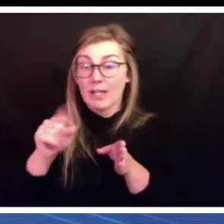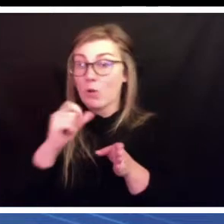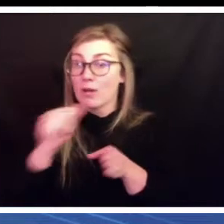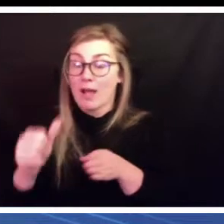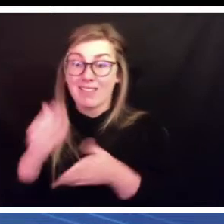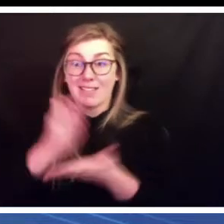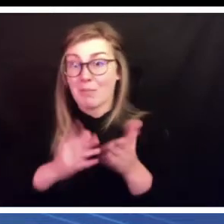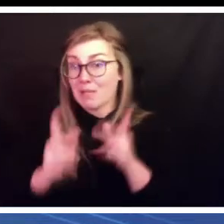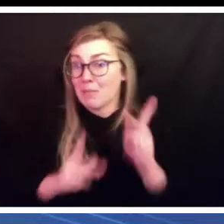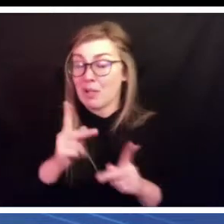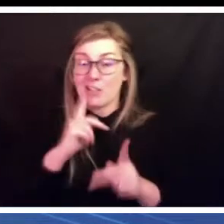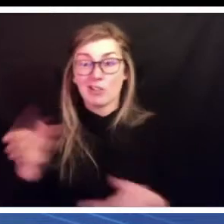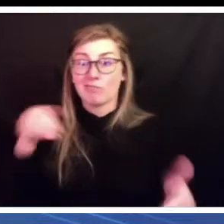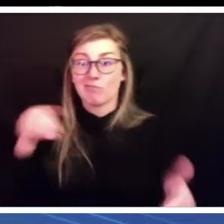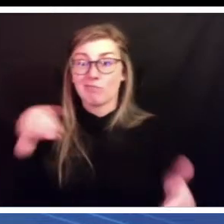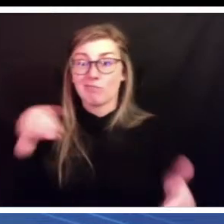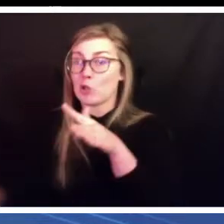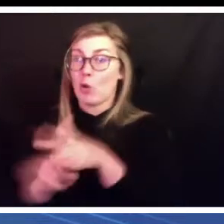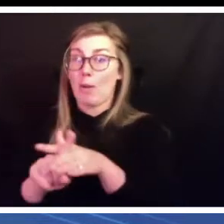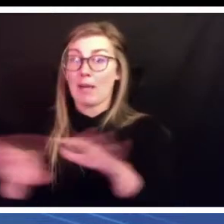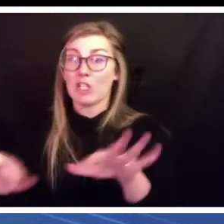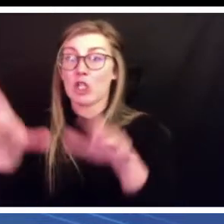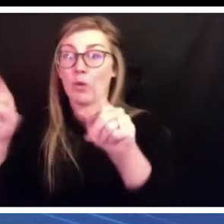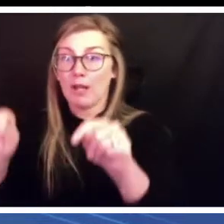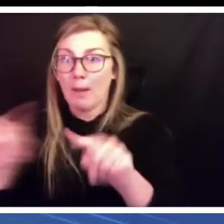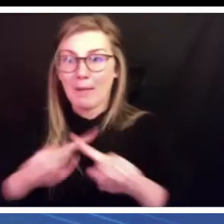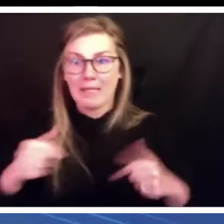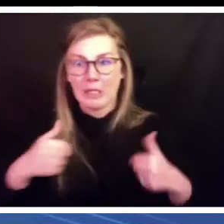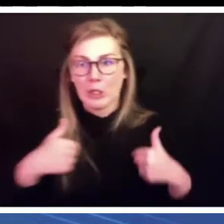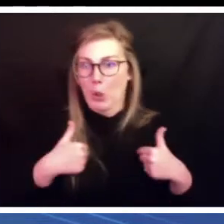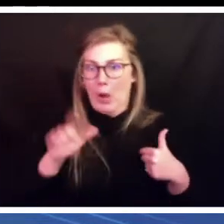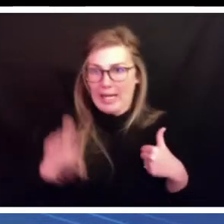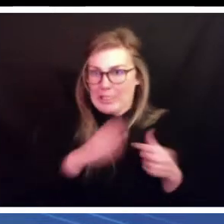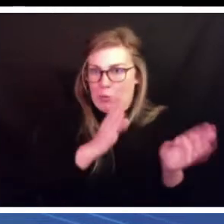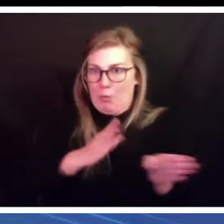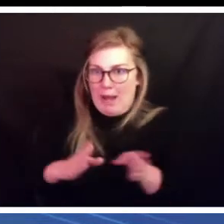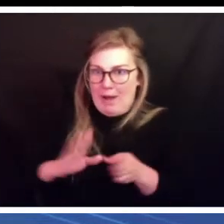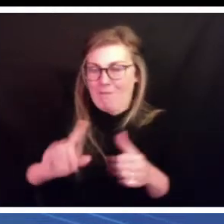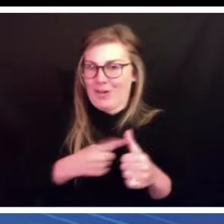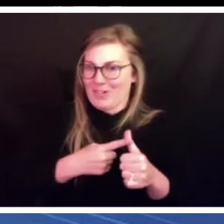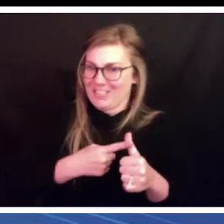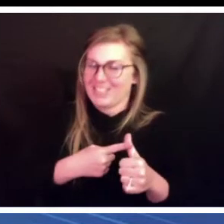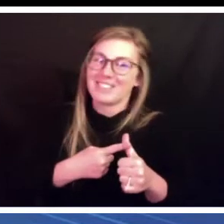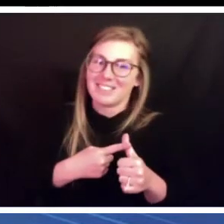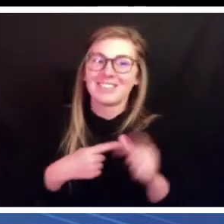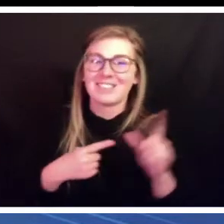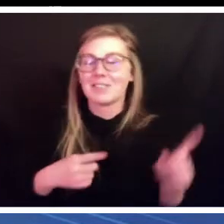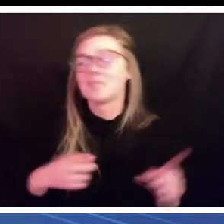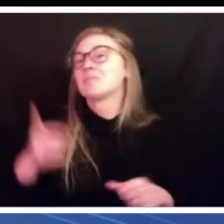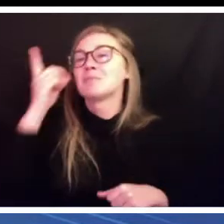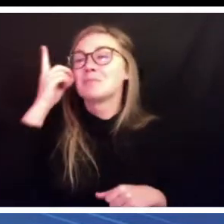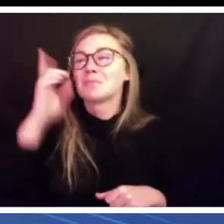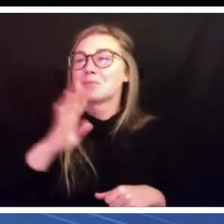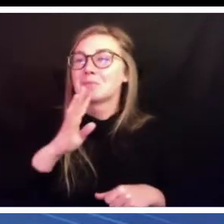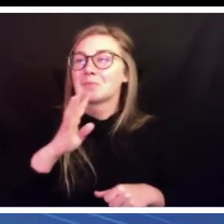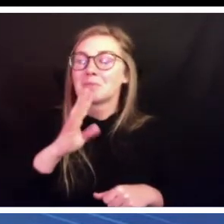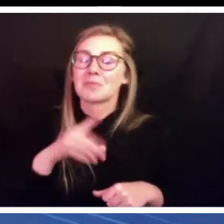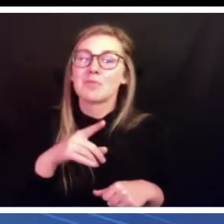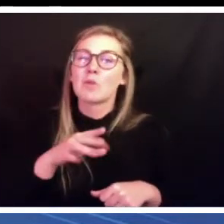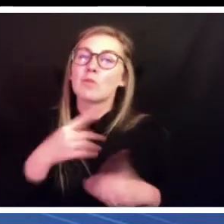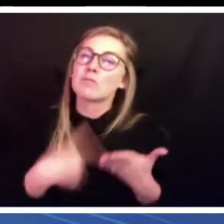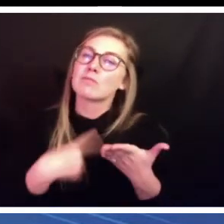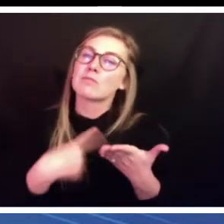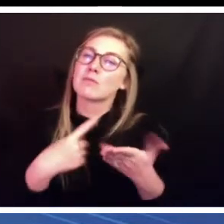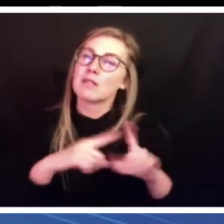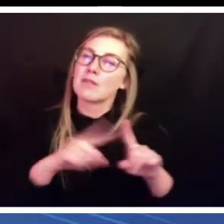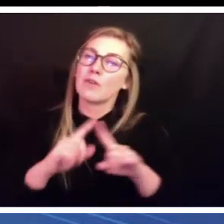but I'm wondering, you know, we've talked about how there's such distinct styles and approaches. Do you find